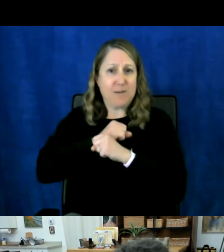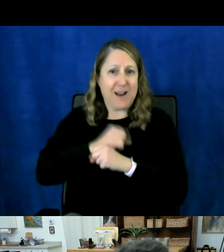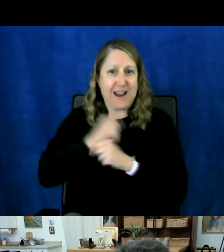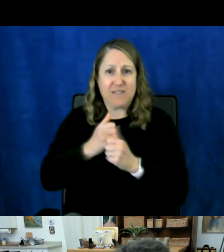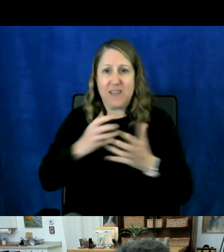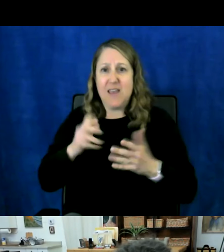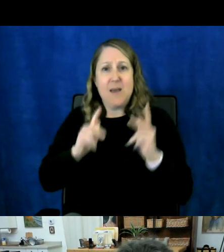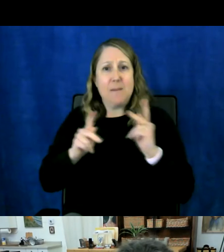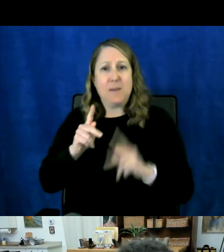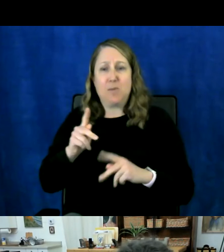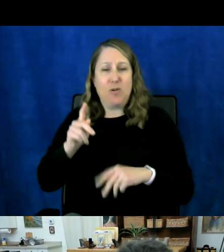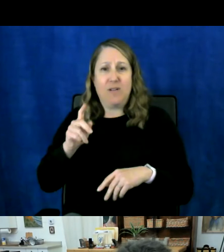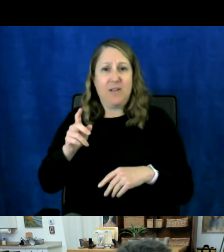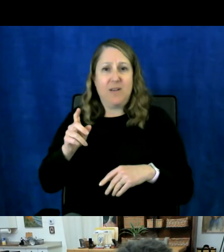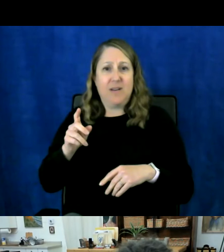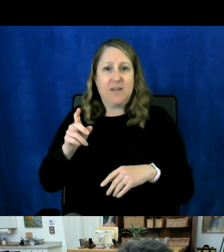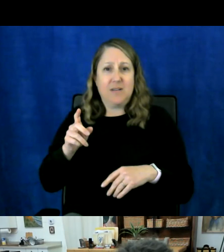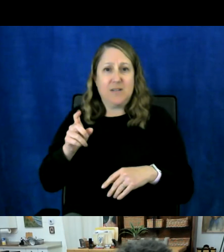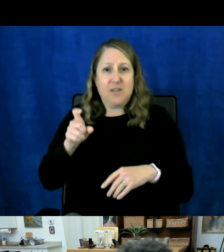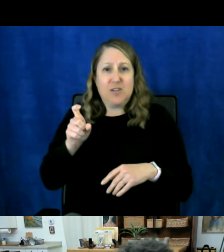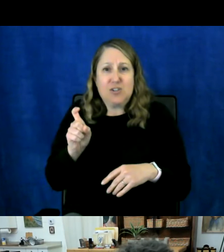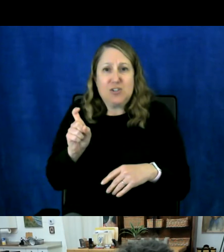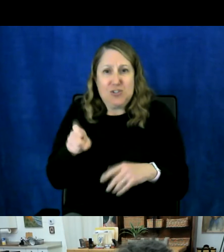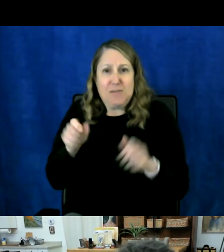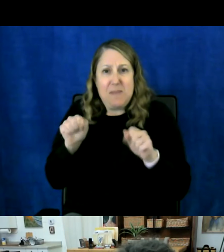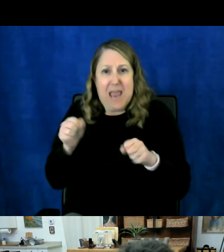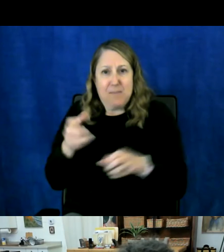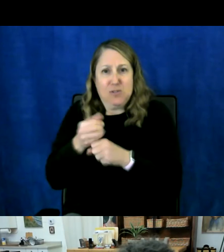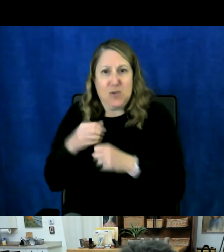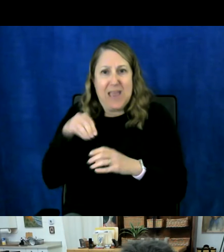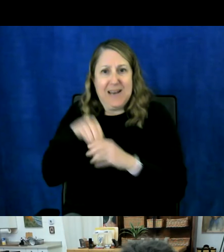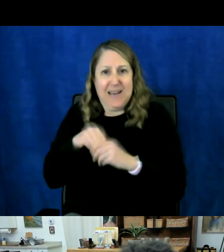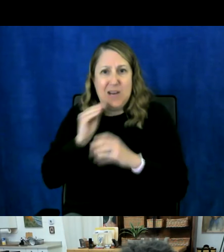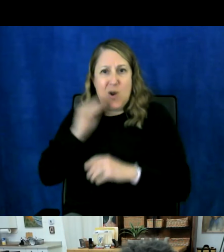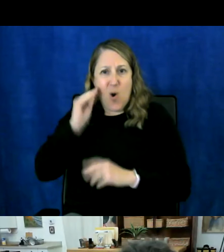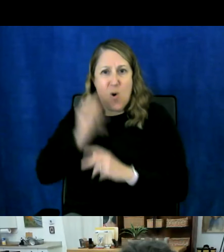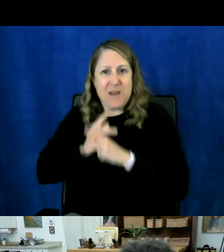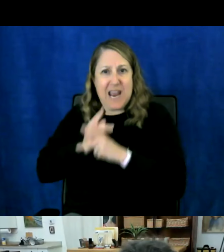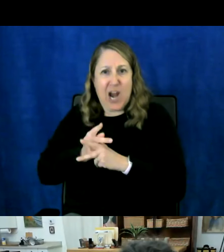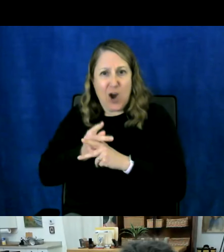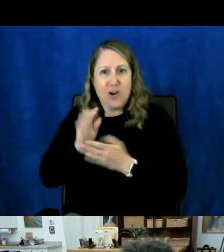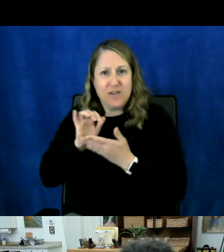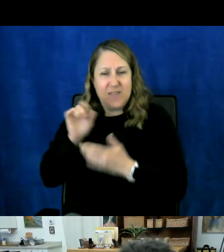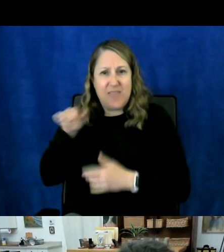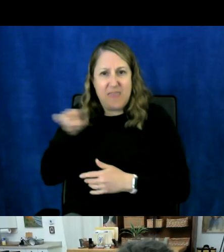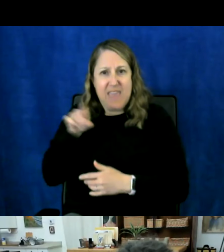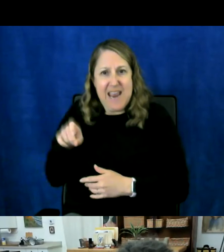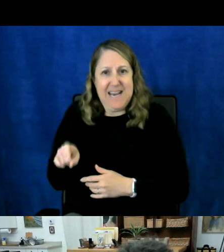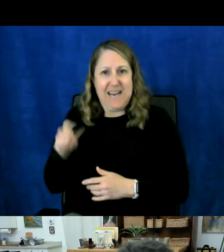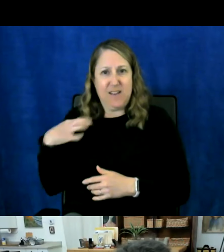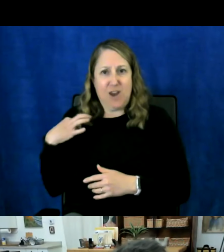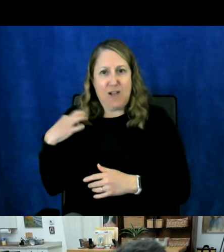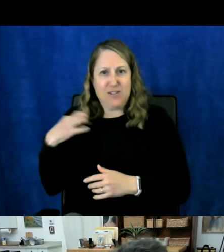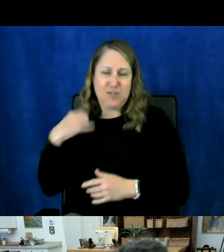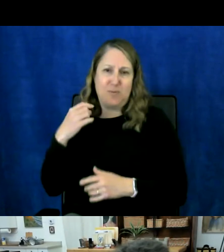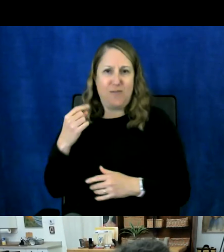not be denied in-home care that they need, that they're eligible for, just because of where